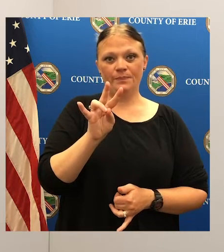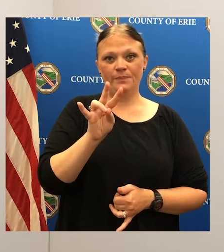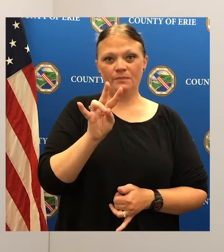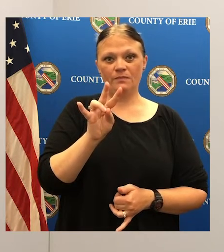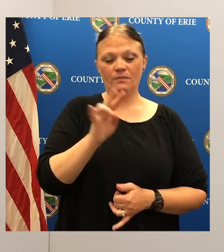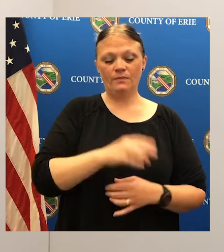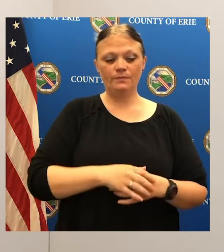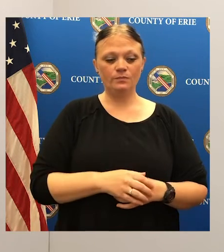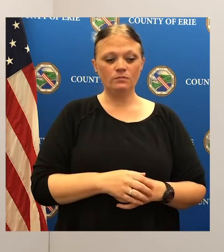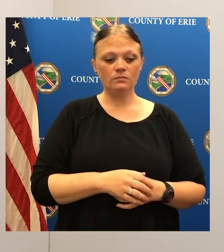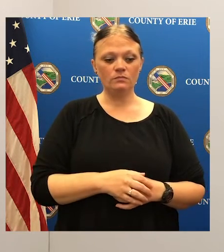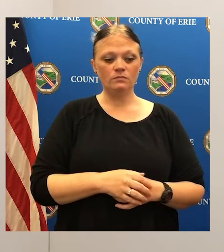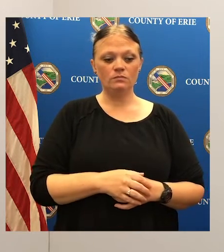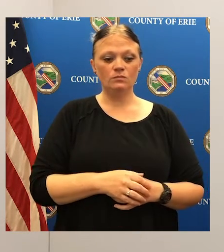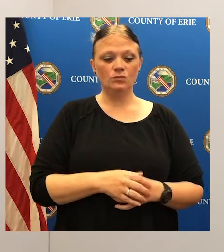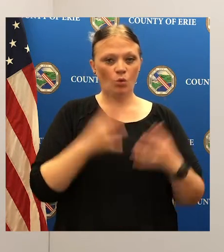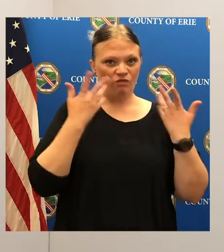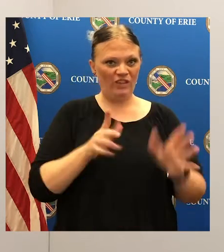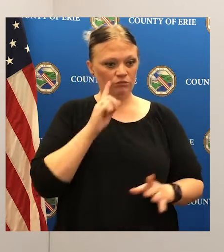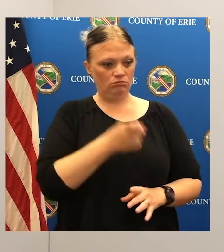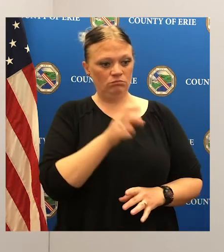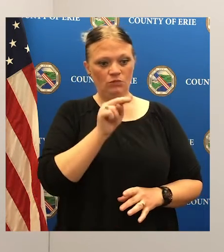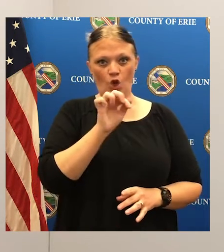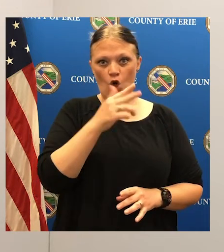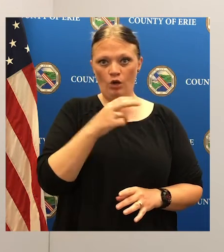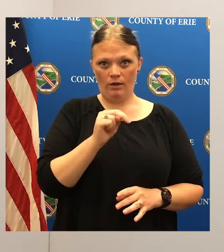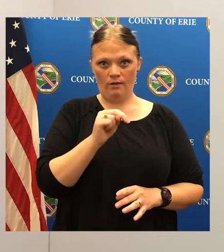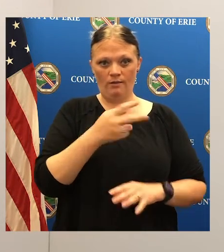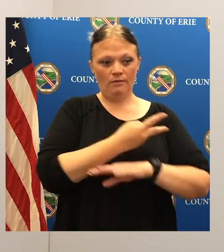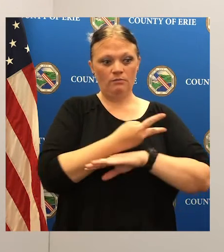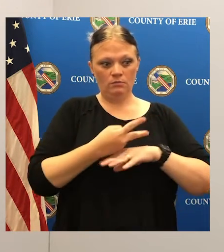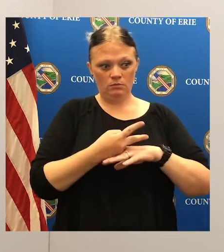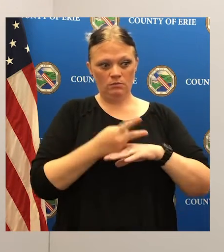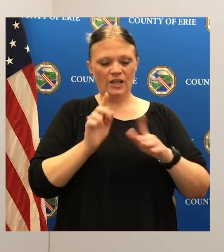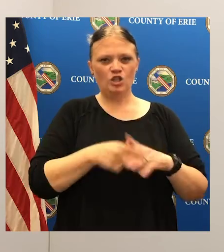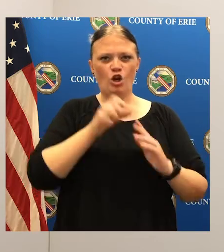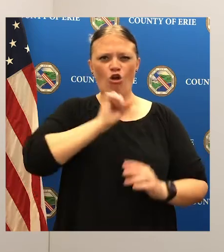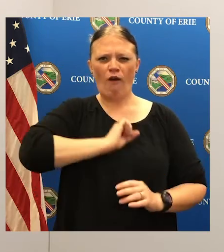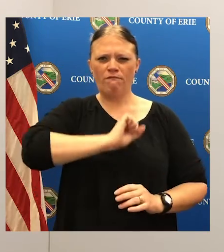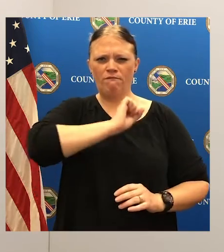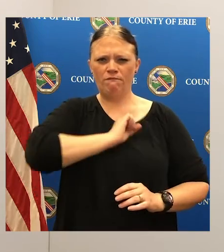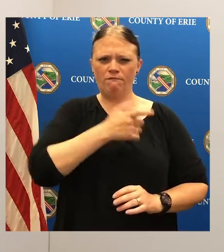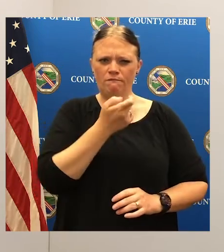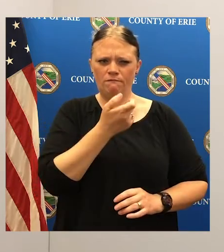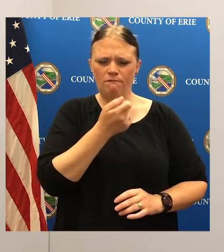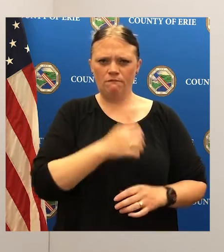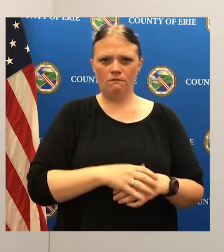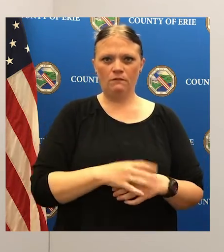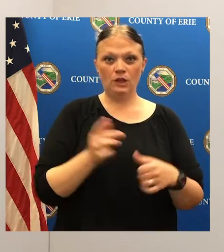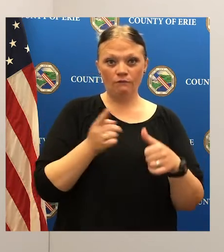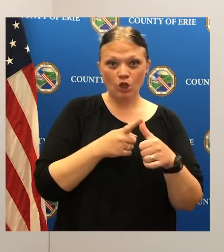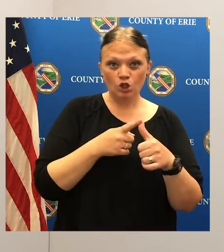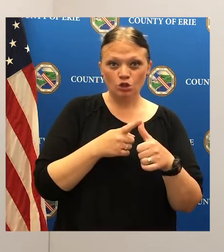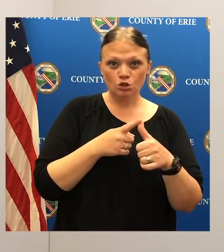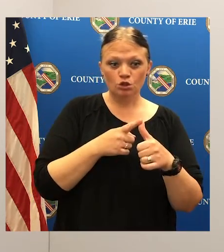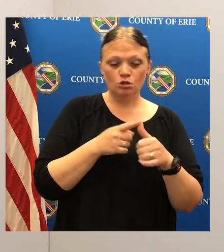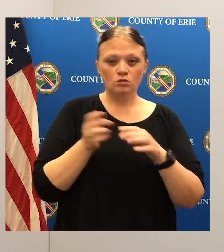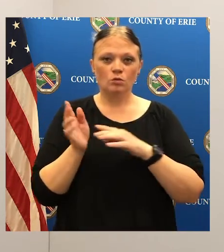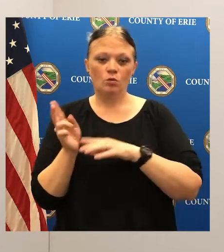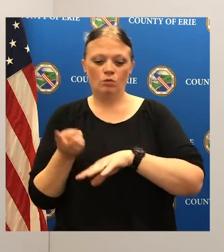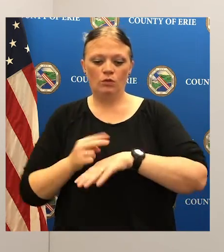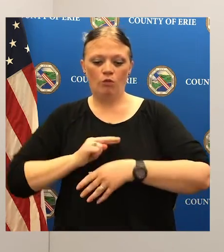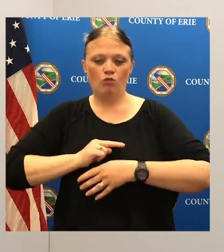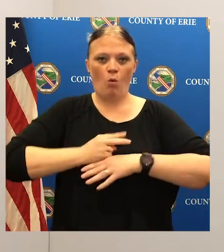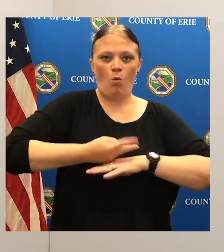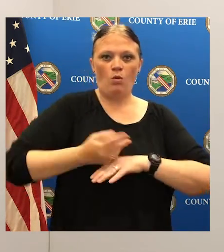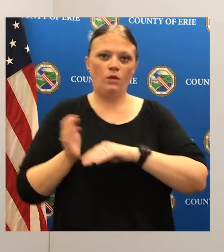716-831-7007. Now that person that we gave all the Narcan to, they're on their back. They start coughing a little bit. First thing we're going to do is